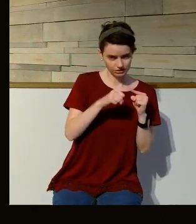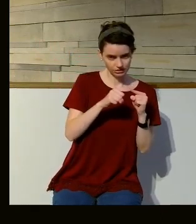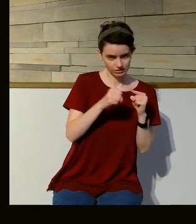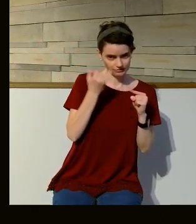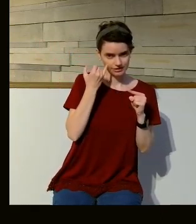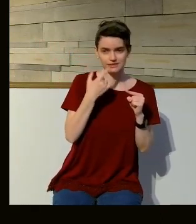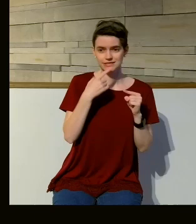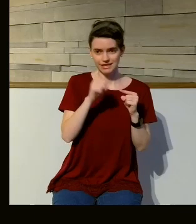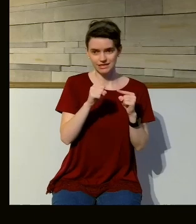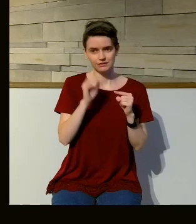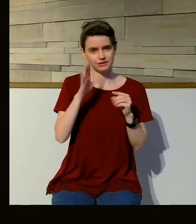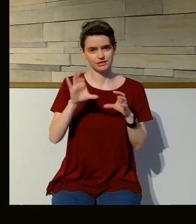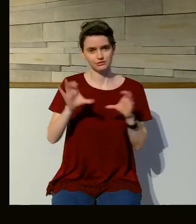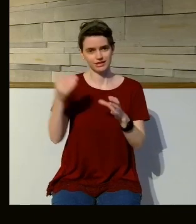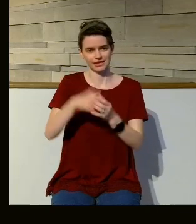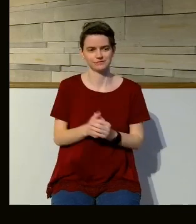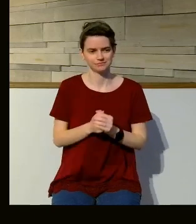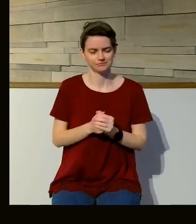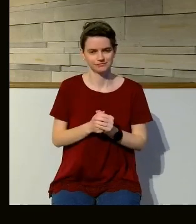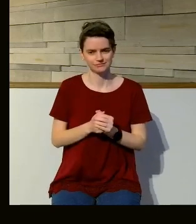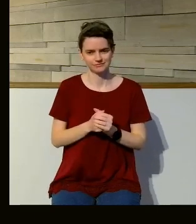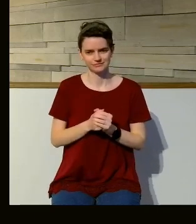And if you say yes, I'm going to have to do it all over again.